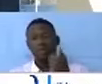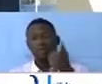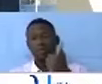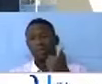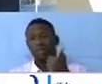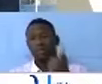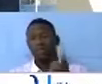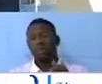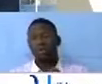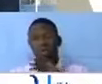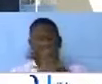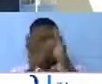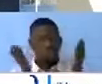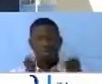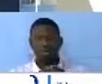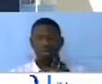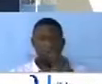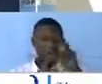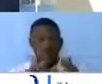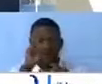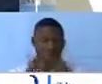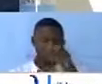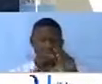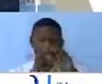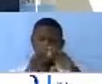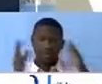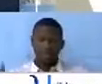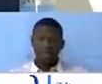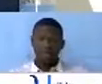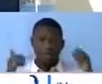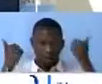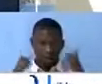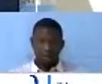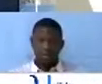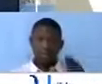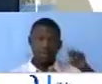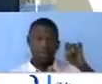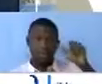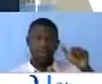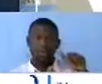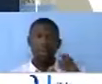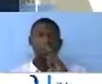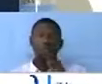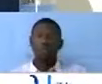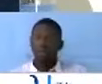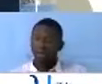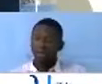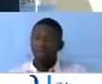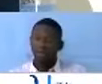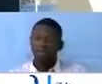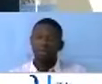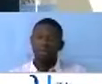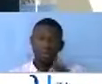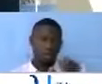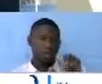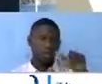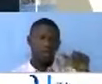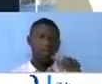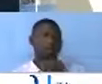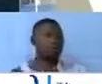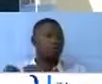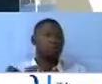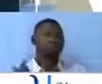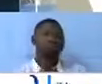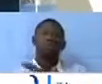1996, all the panels that were held at the NIA were led by the NIA and not a military